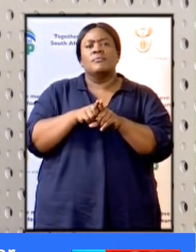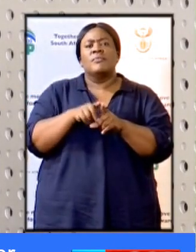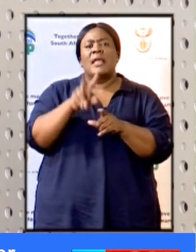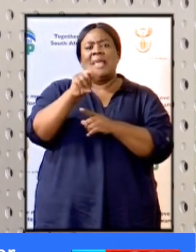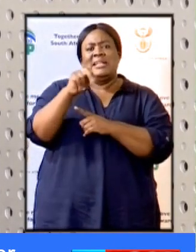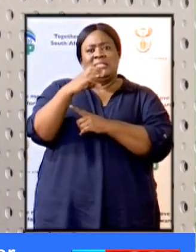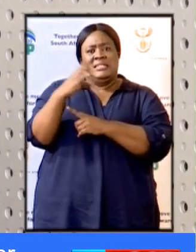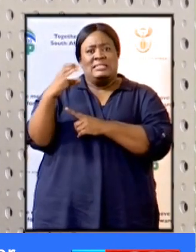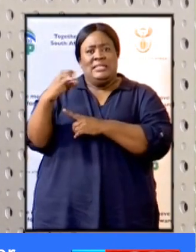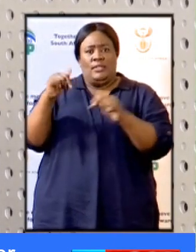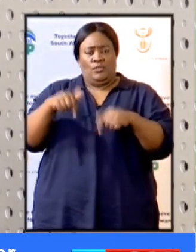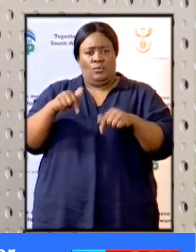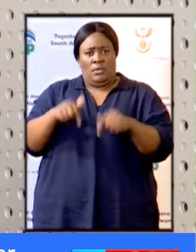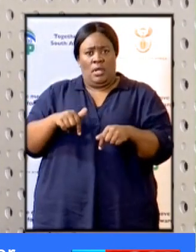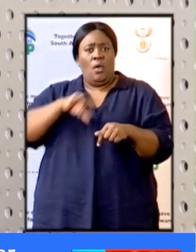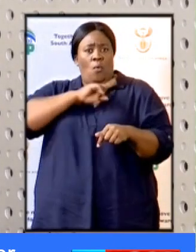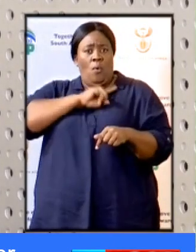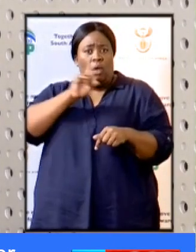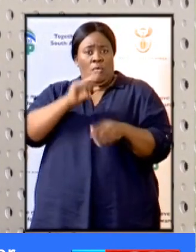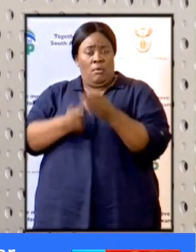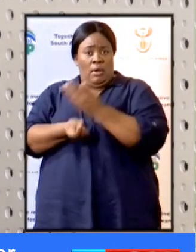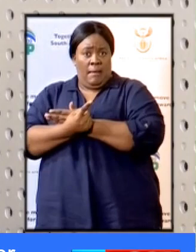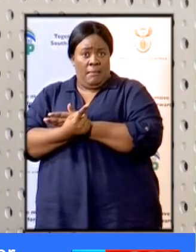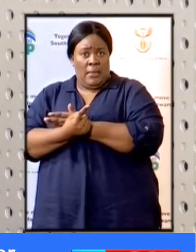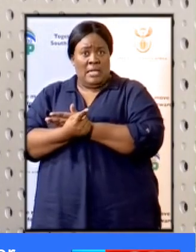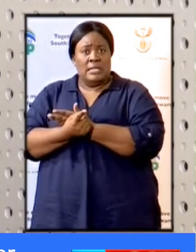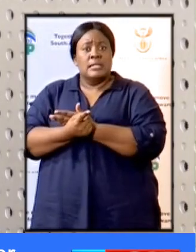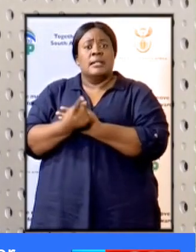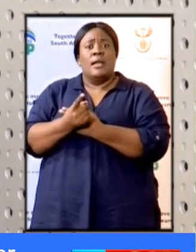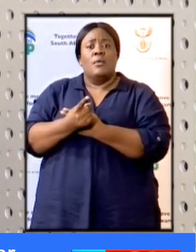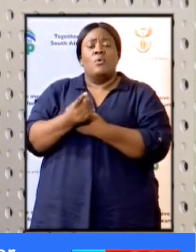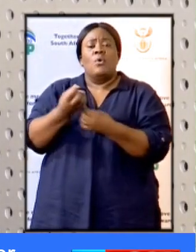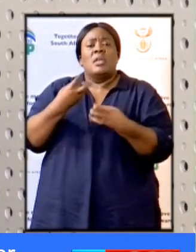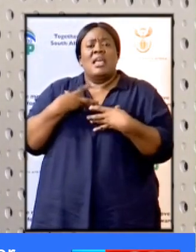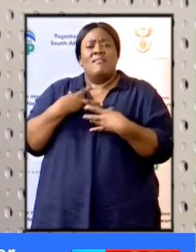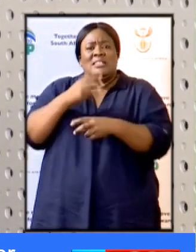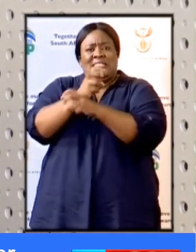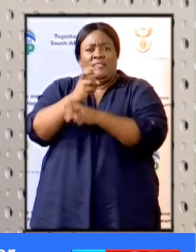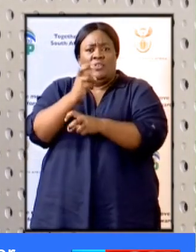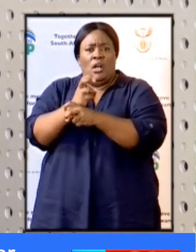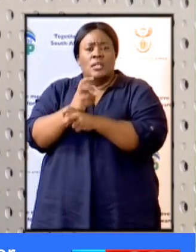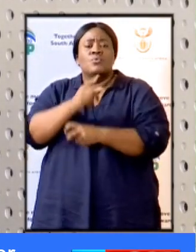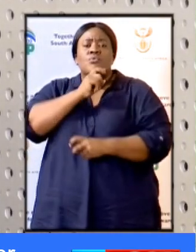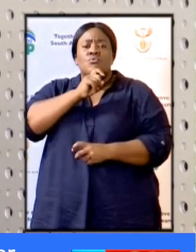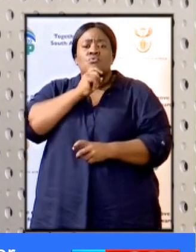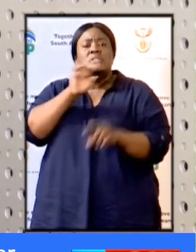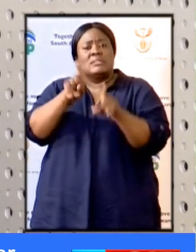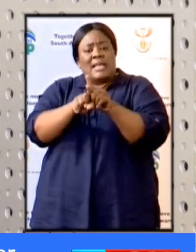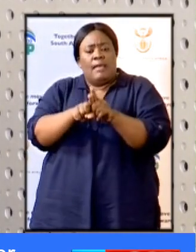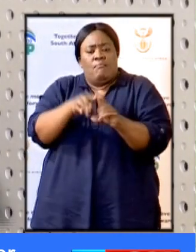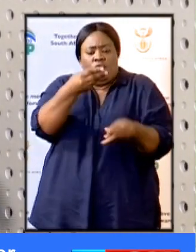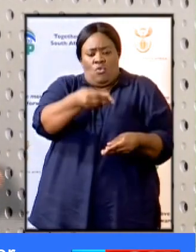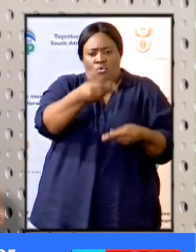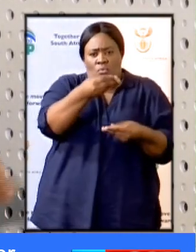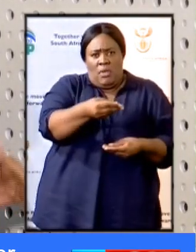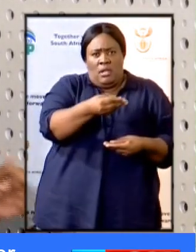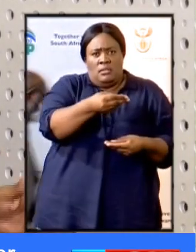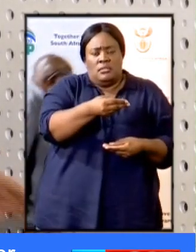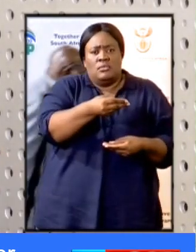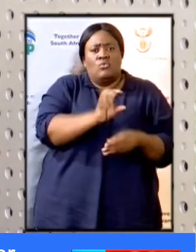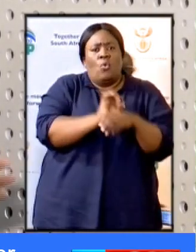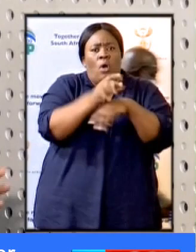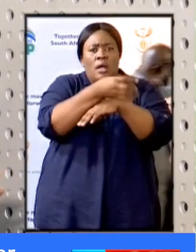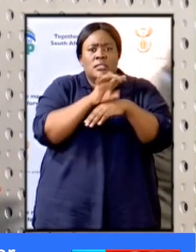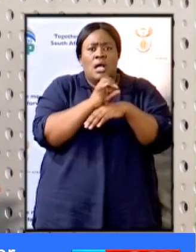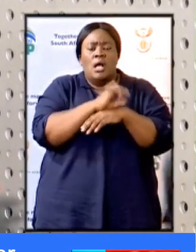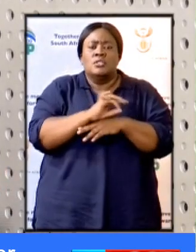NCC today, because what would have happened, which created some difficulties for us, we used the same document to consult all stakeholders.